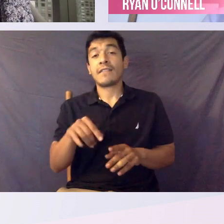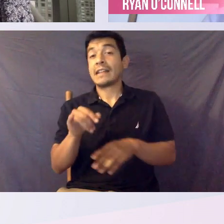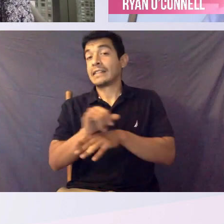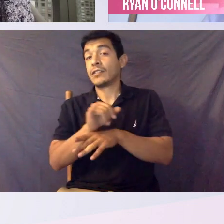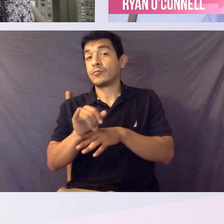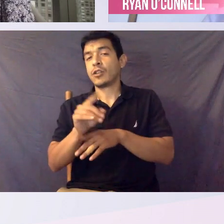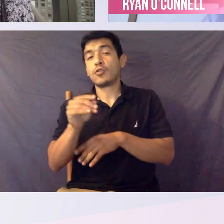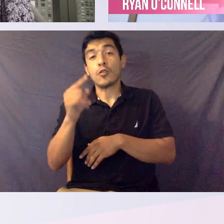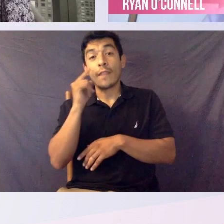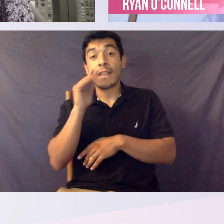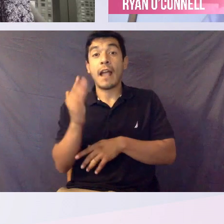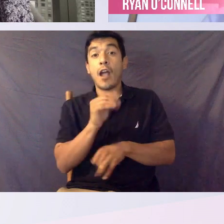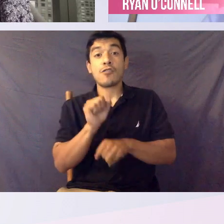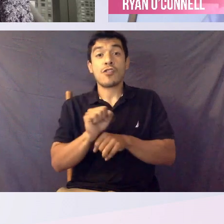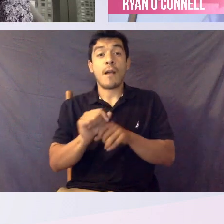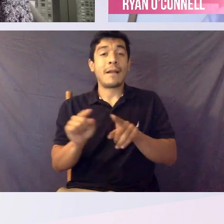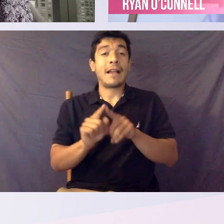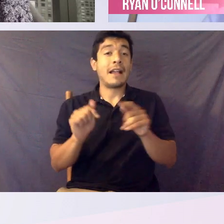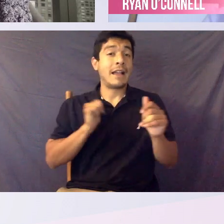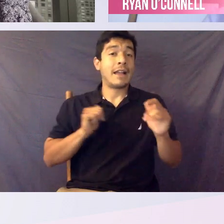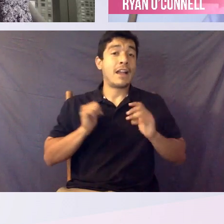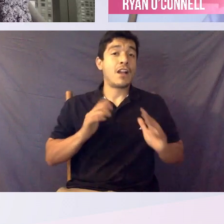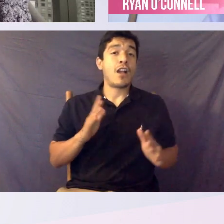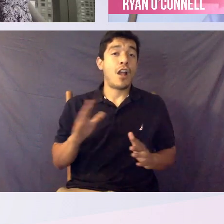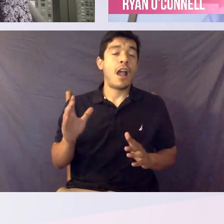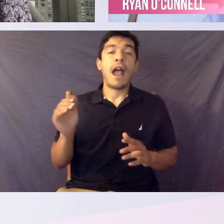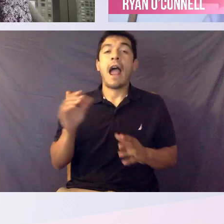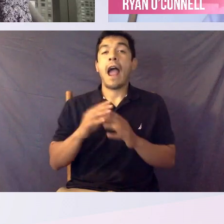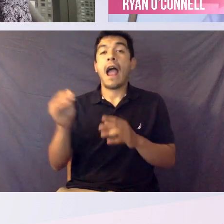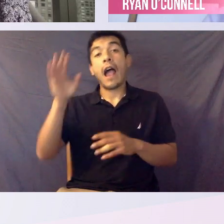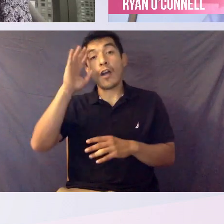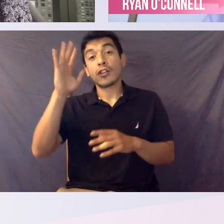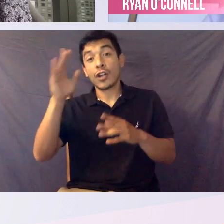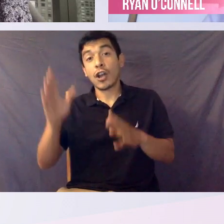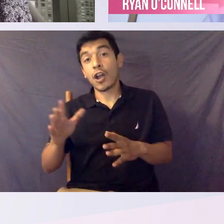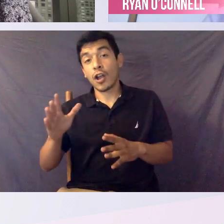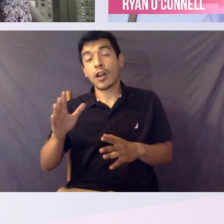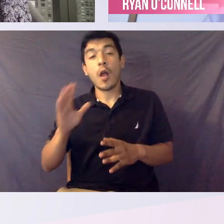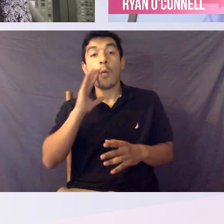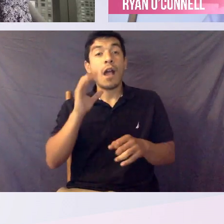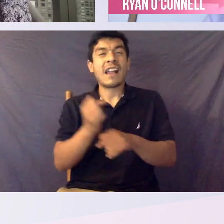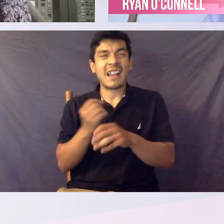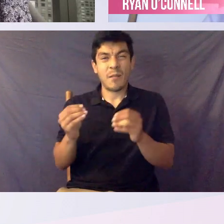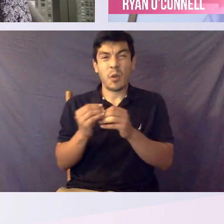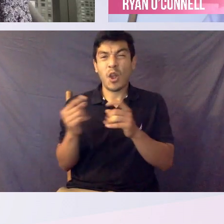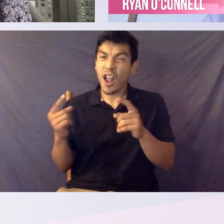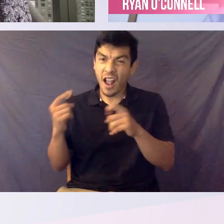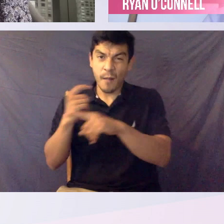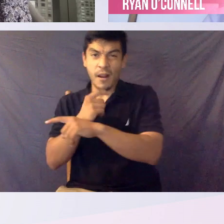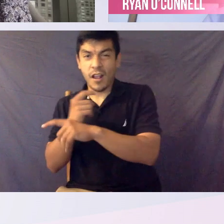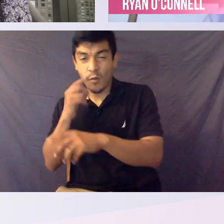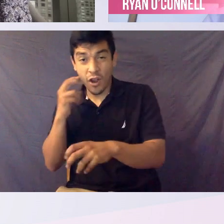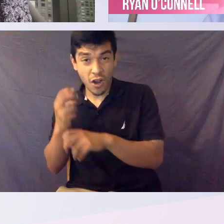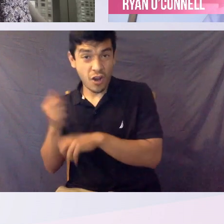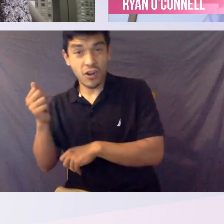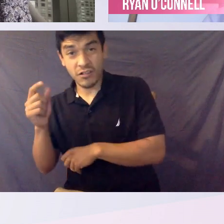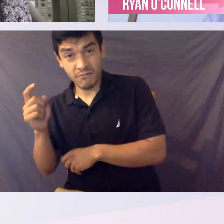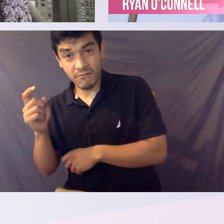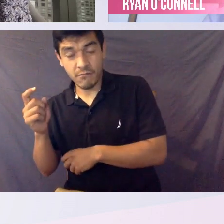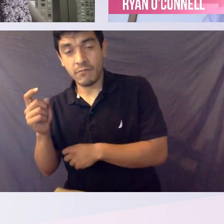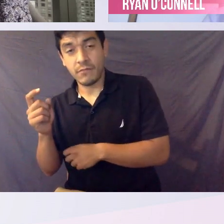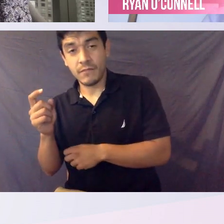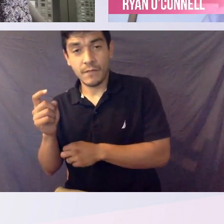as actors, as executives, as creators is gonna get more complicated, is gonna get harder in terms